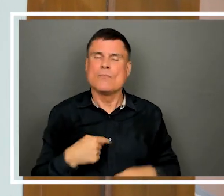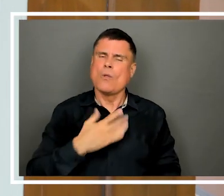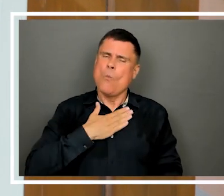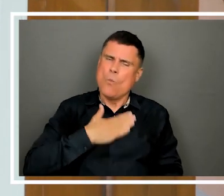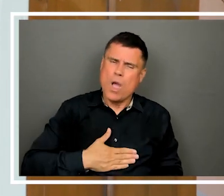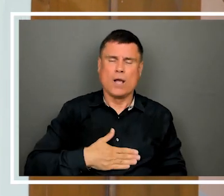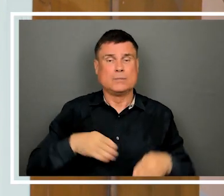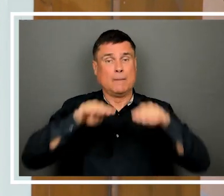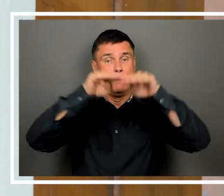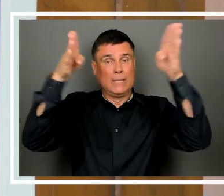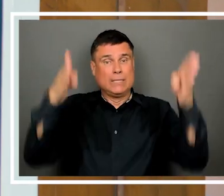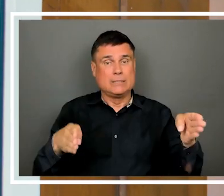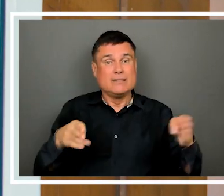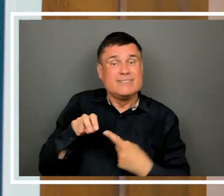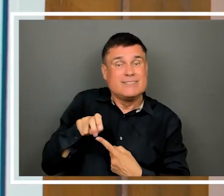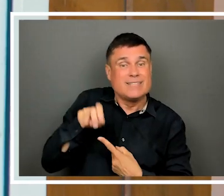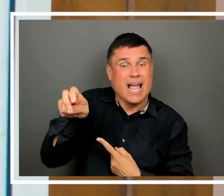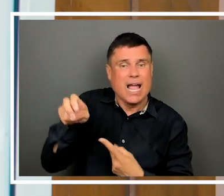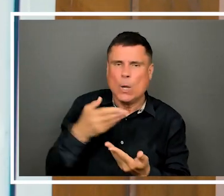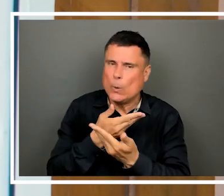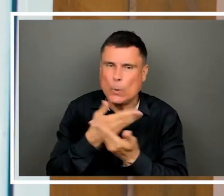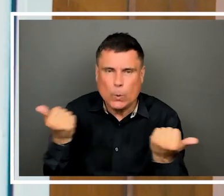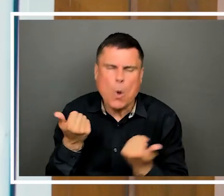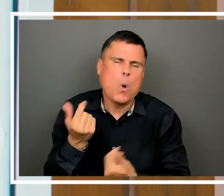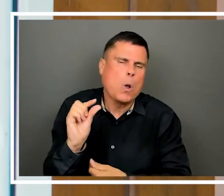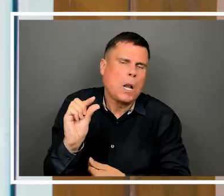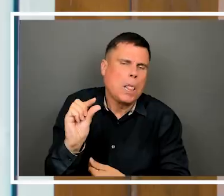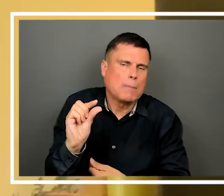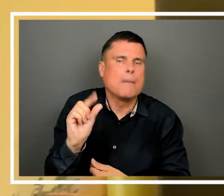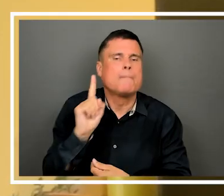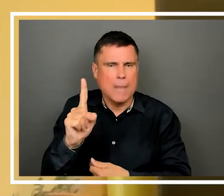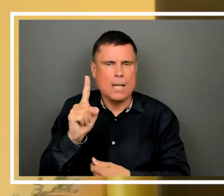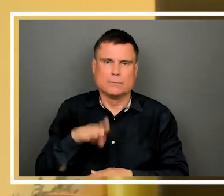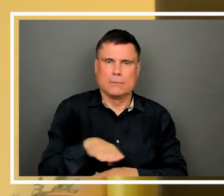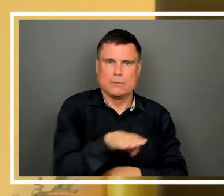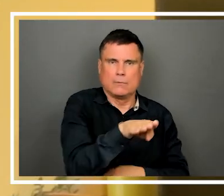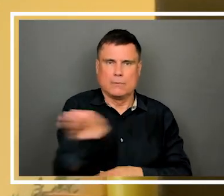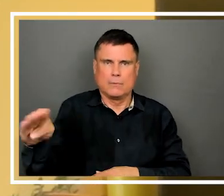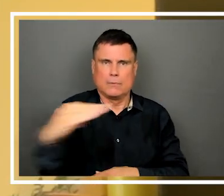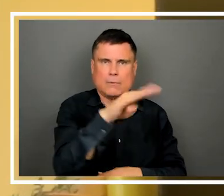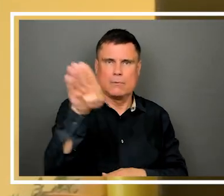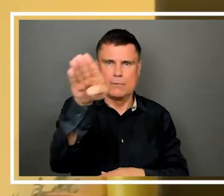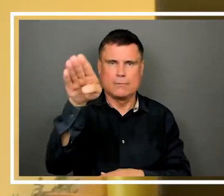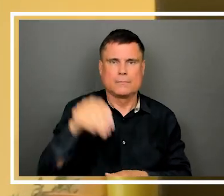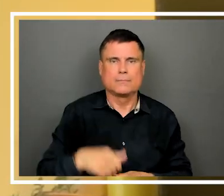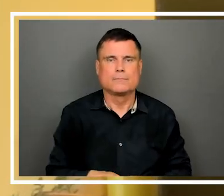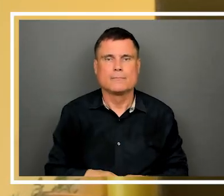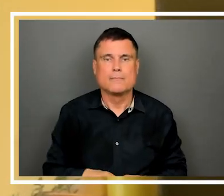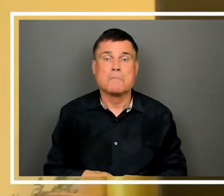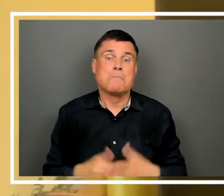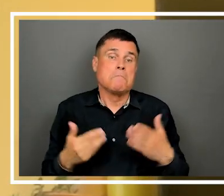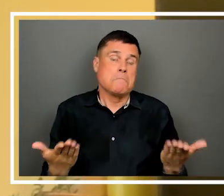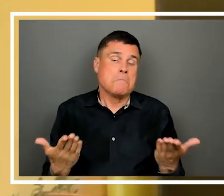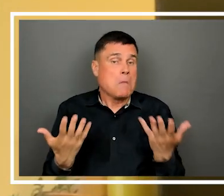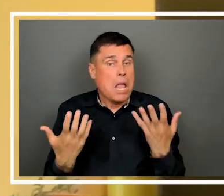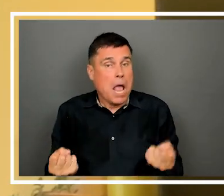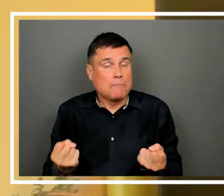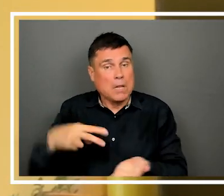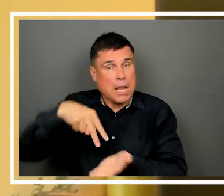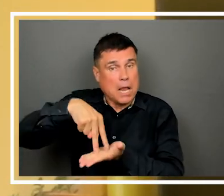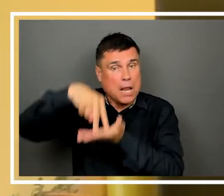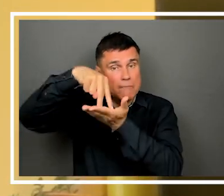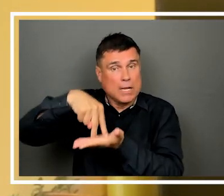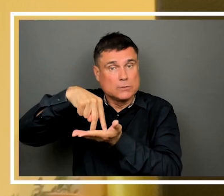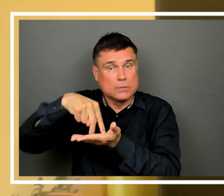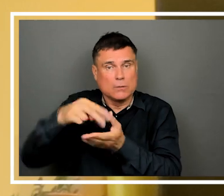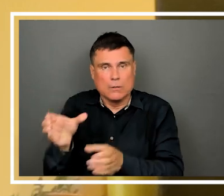accessible buildings with little to no staircases. And to solve that issue, maybe we could